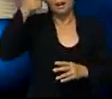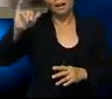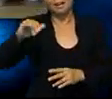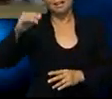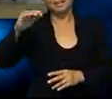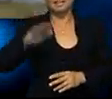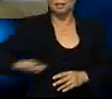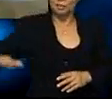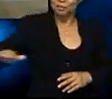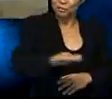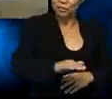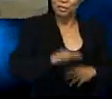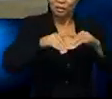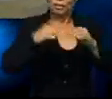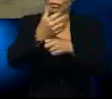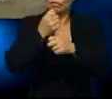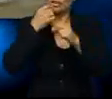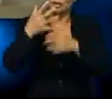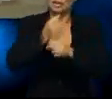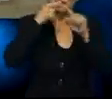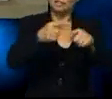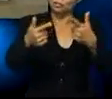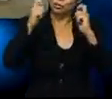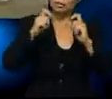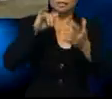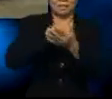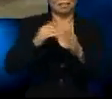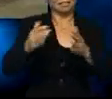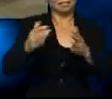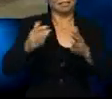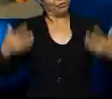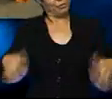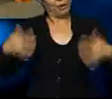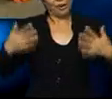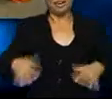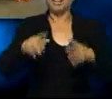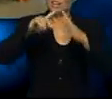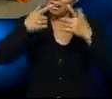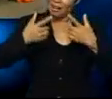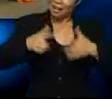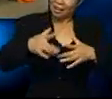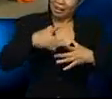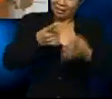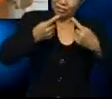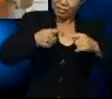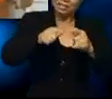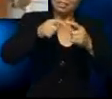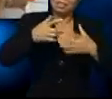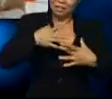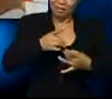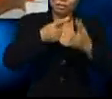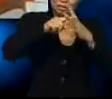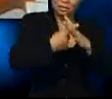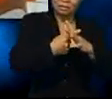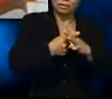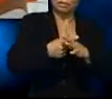Teacher! Hi guys! You found the answer so quickly. That's great. So, what is it? And would you like to start first?